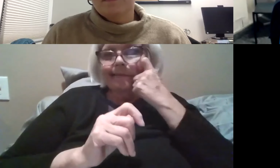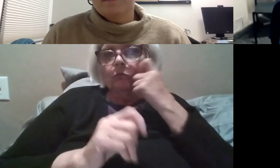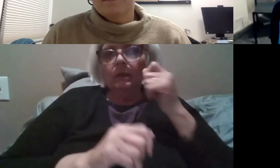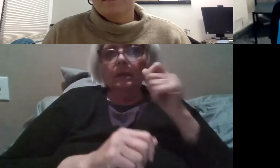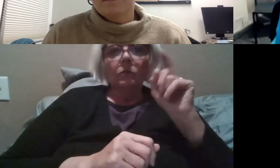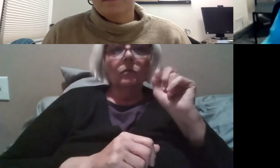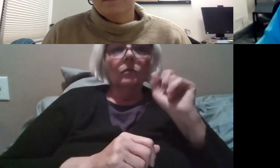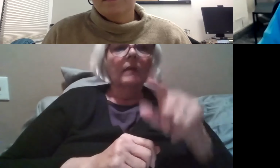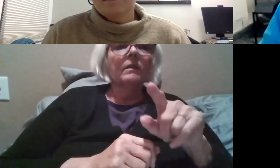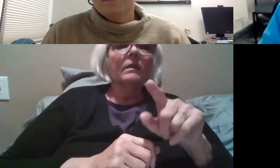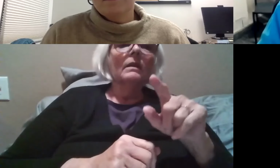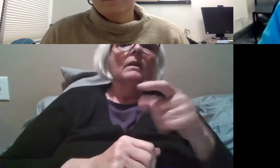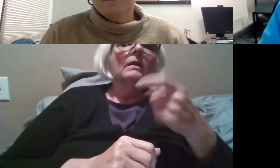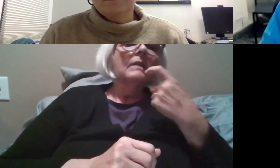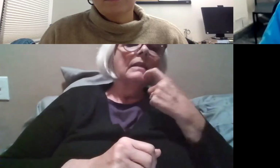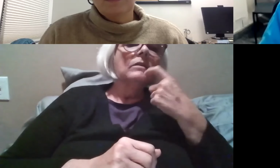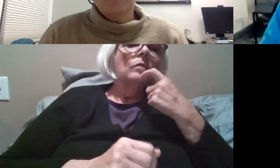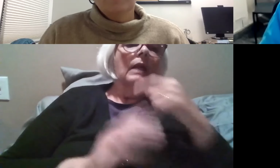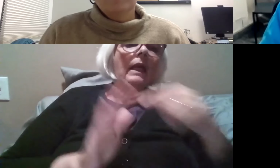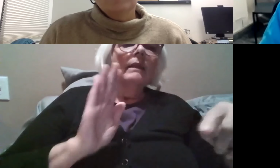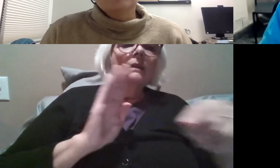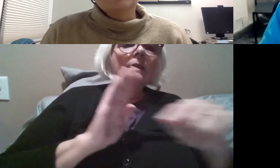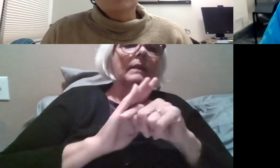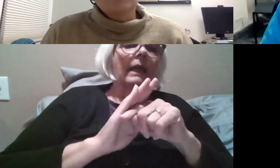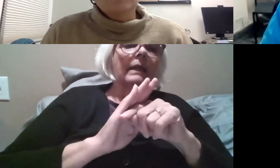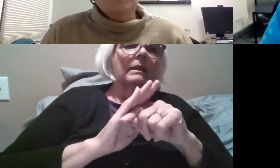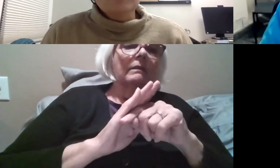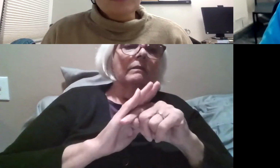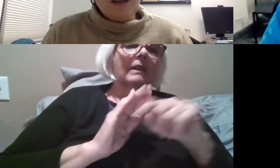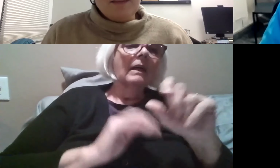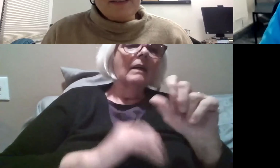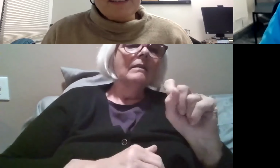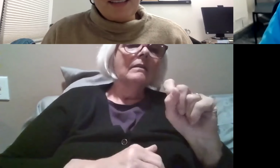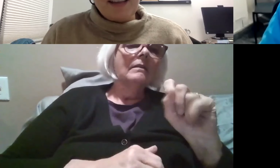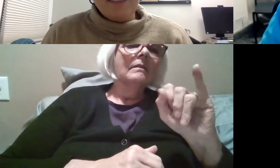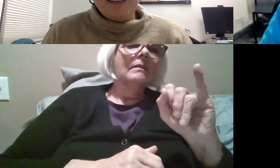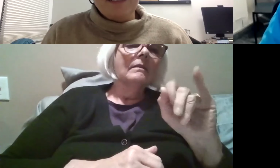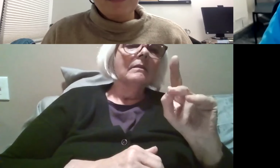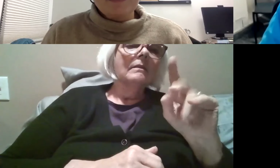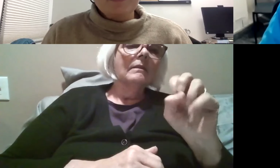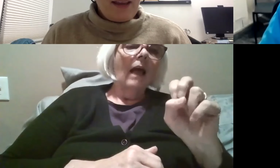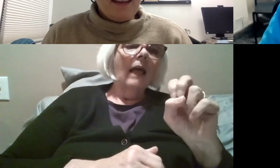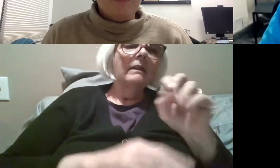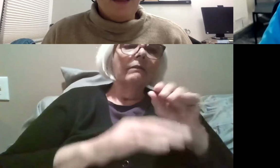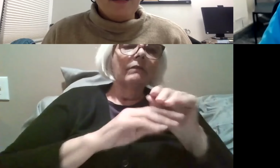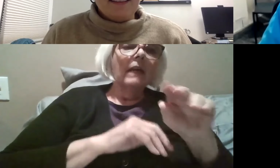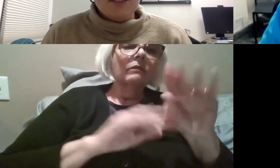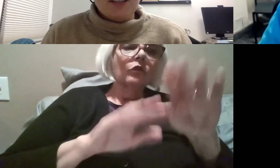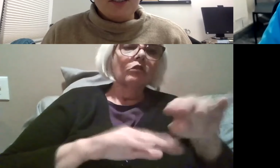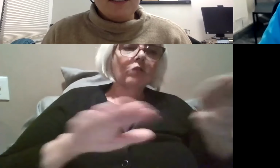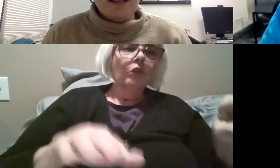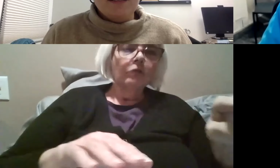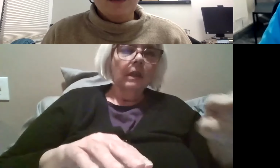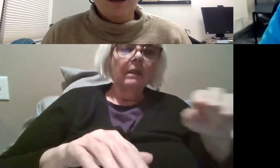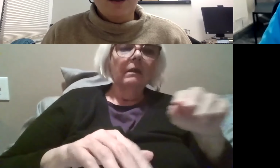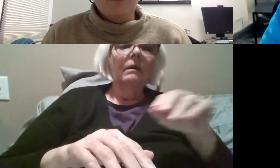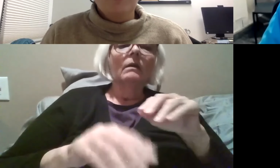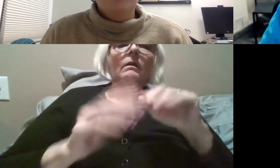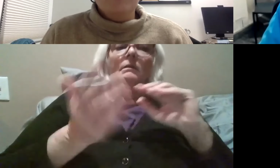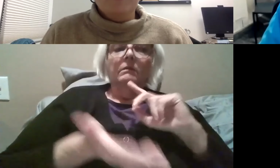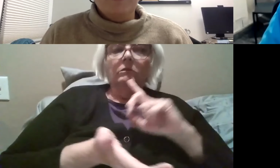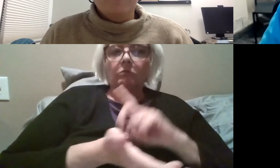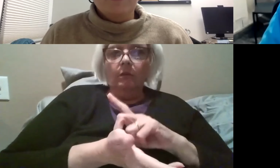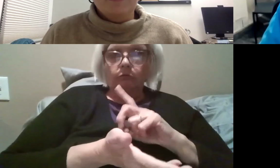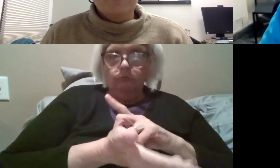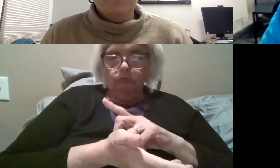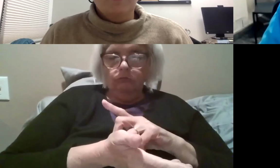effects from the vaccine in kids? So the most common side effect is pain at the injection site.